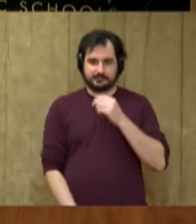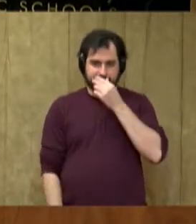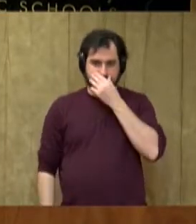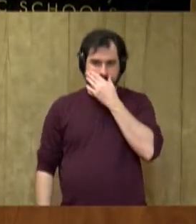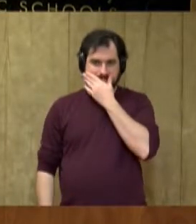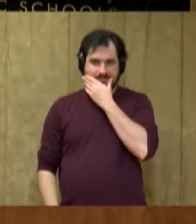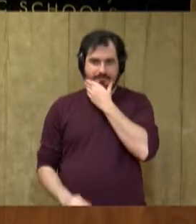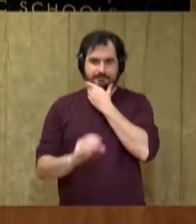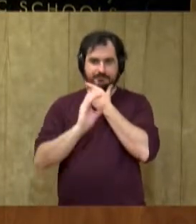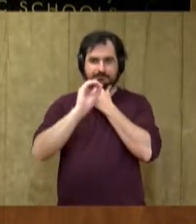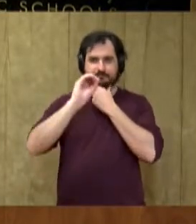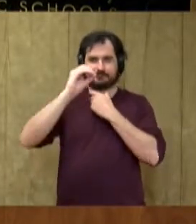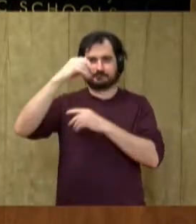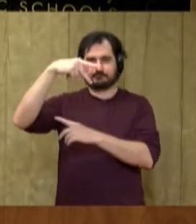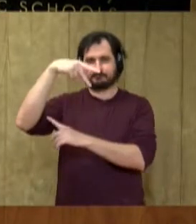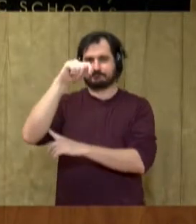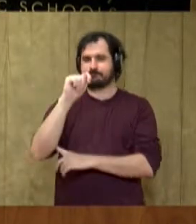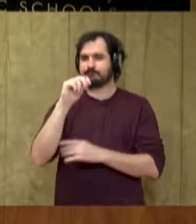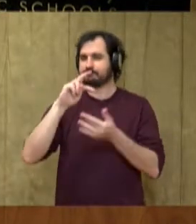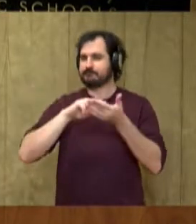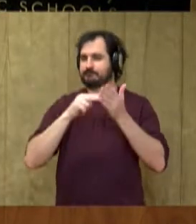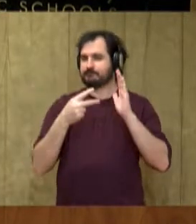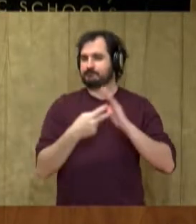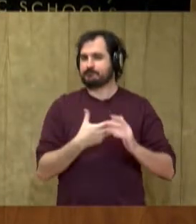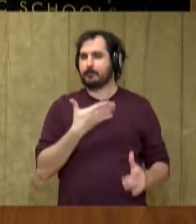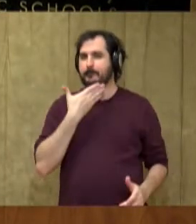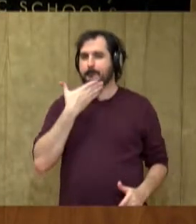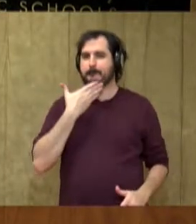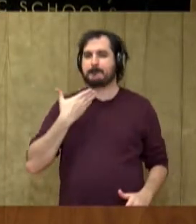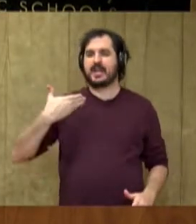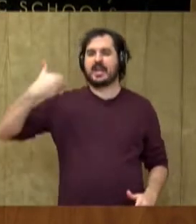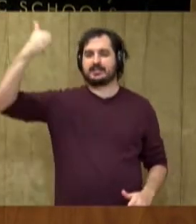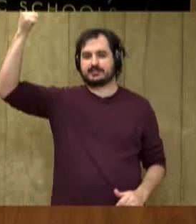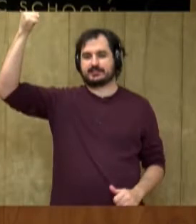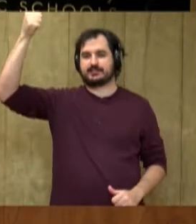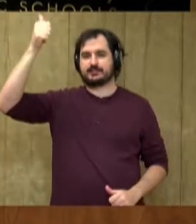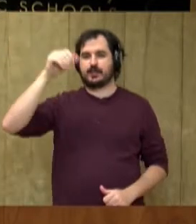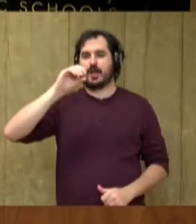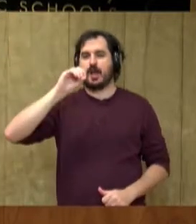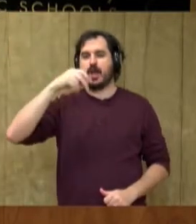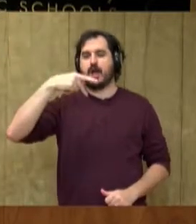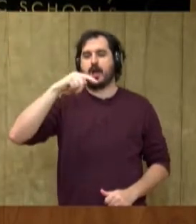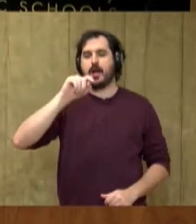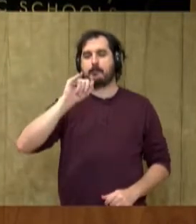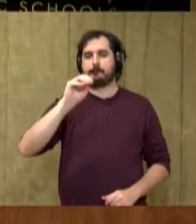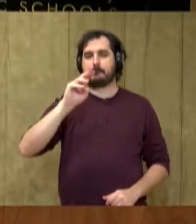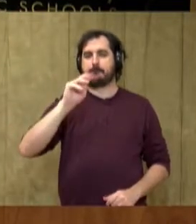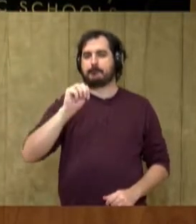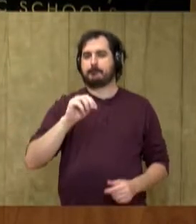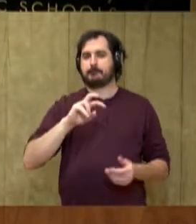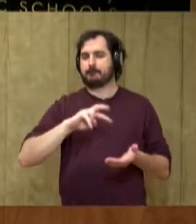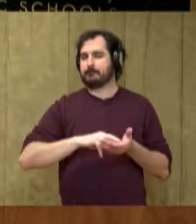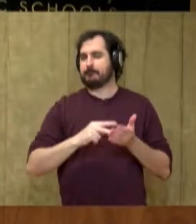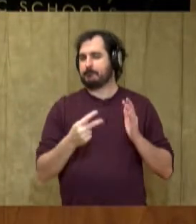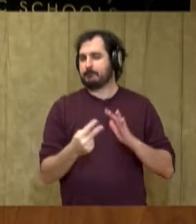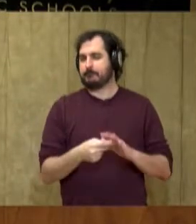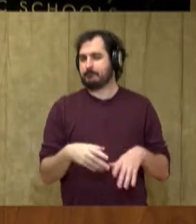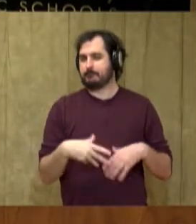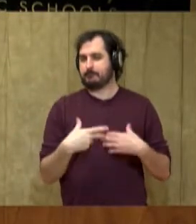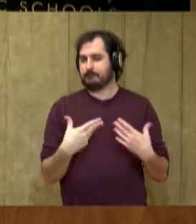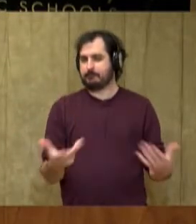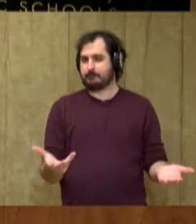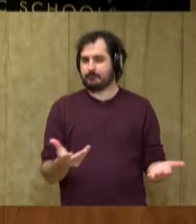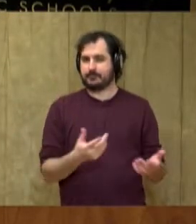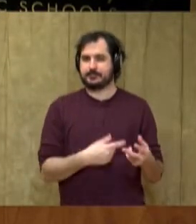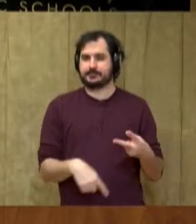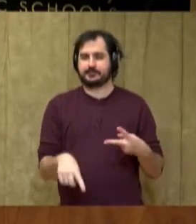If the root opt means best, then optimum must mean to